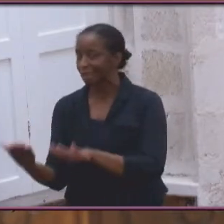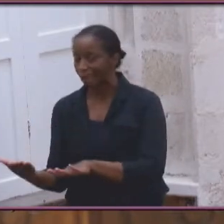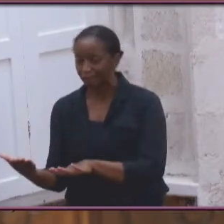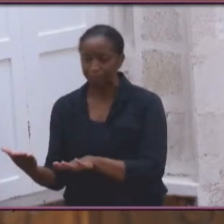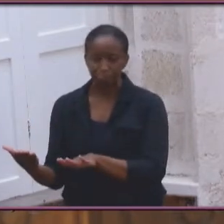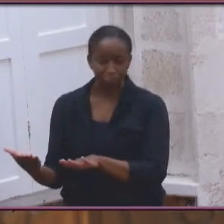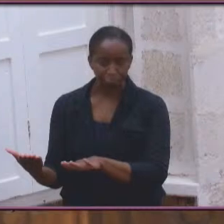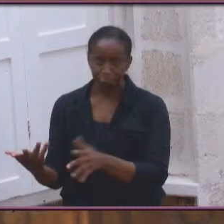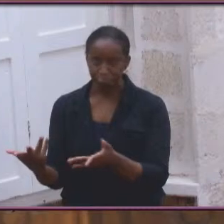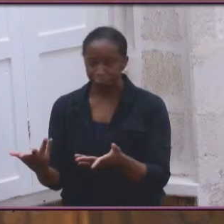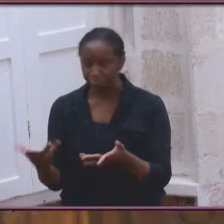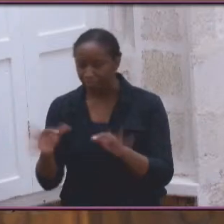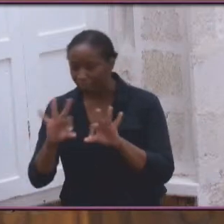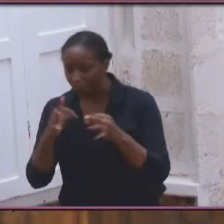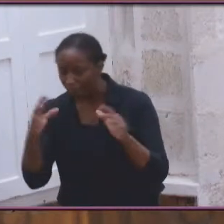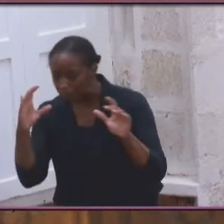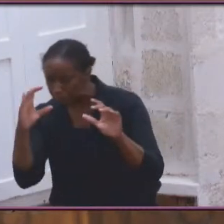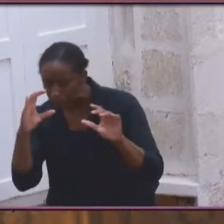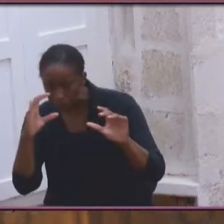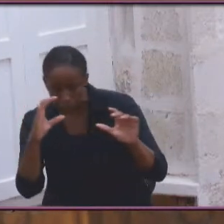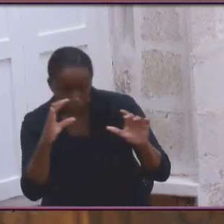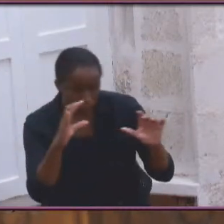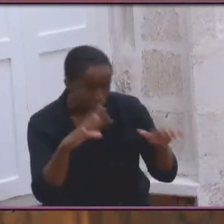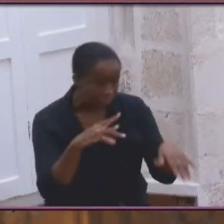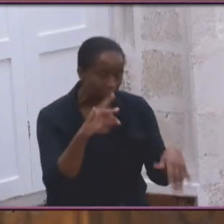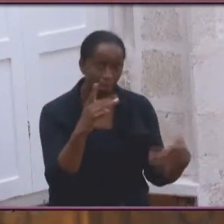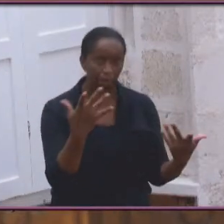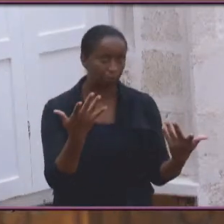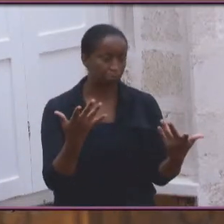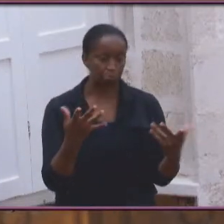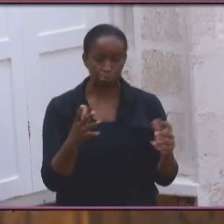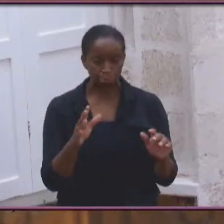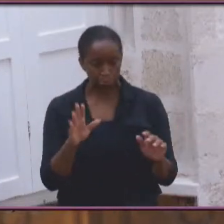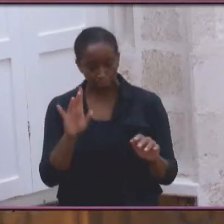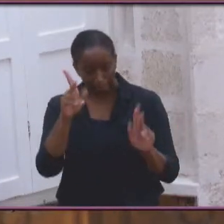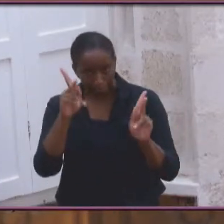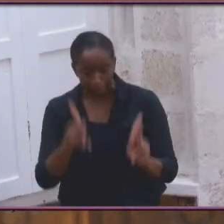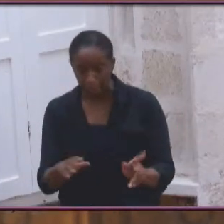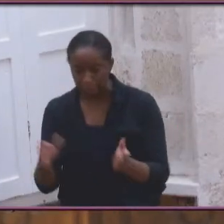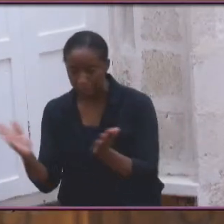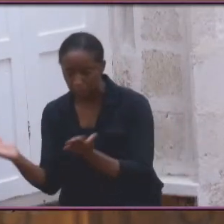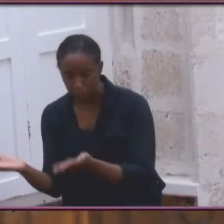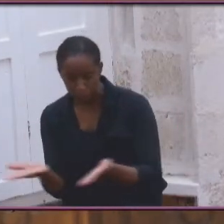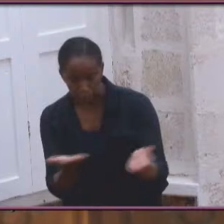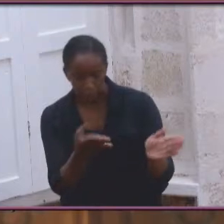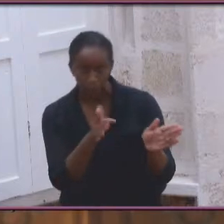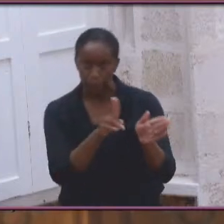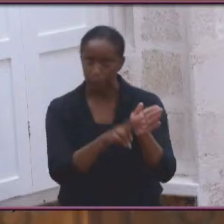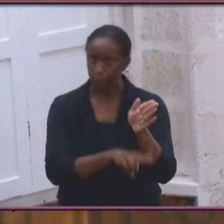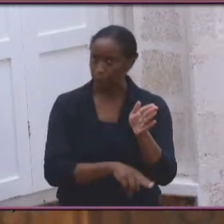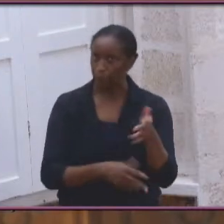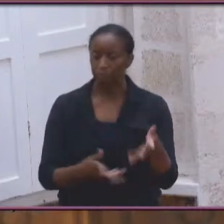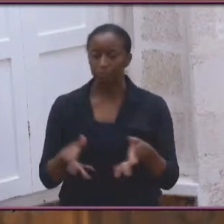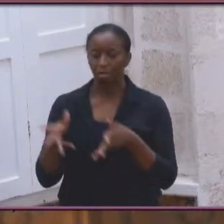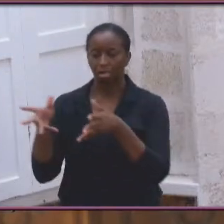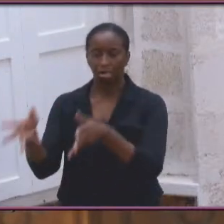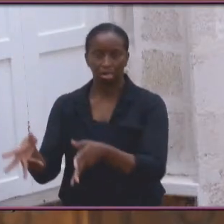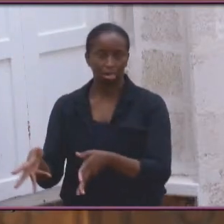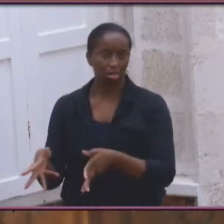found, and we find ourselves in a hospital that has provision within its morgue, refrigerated storage for about